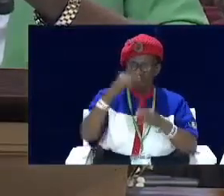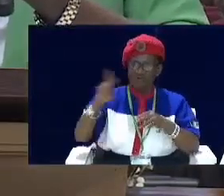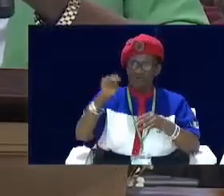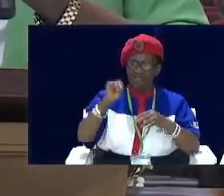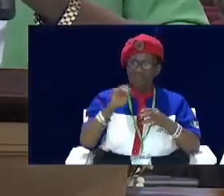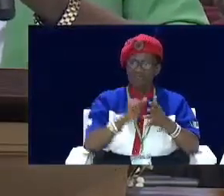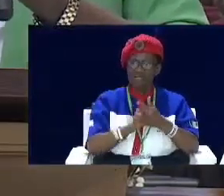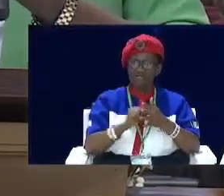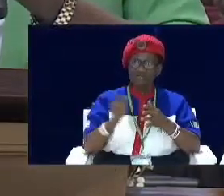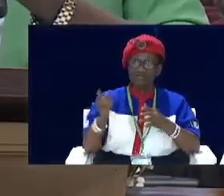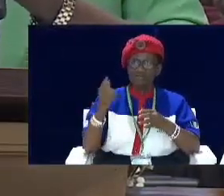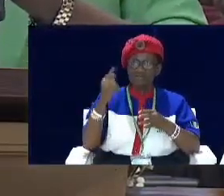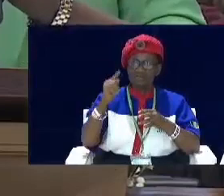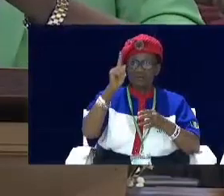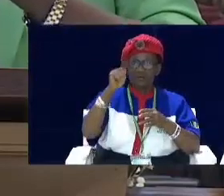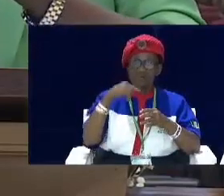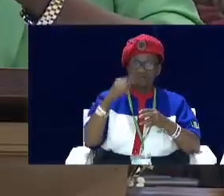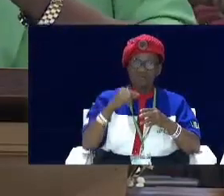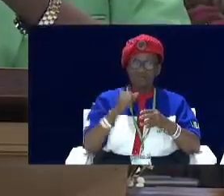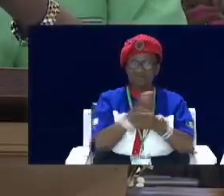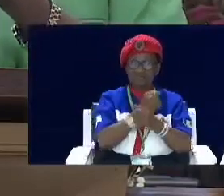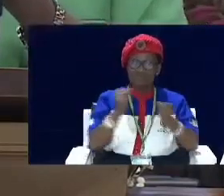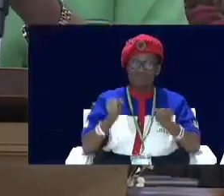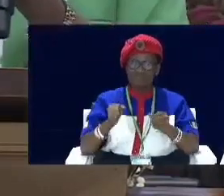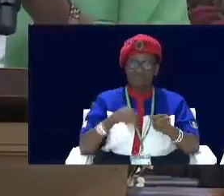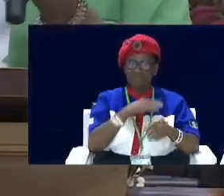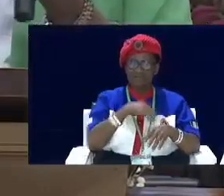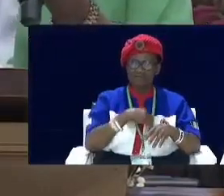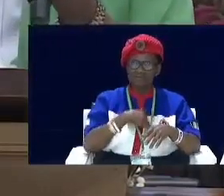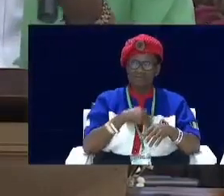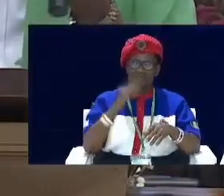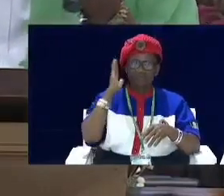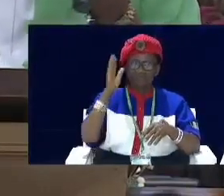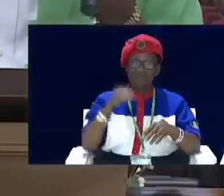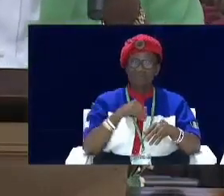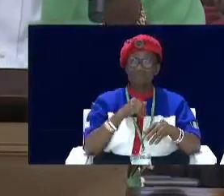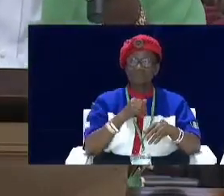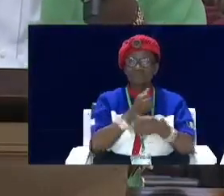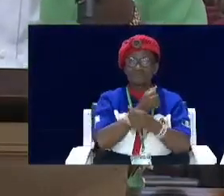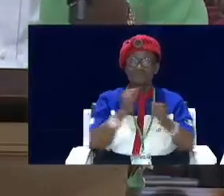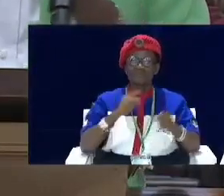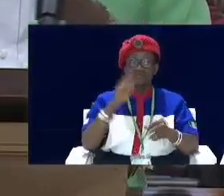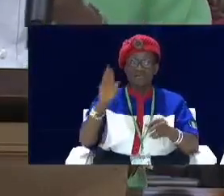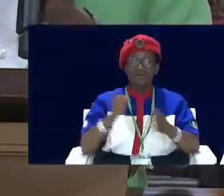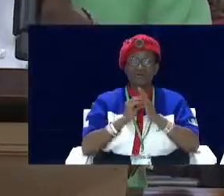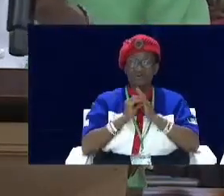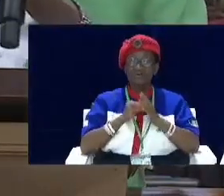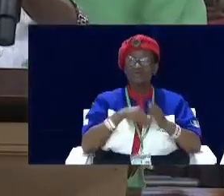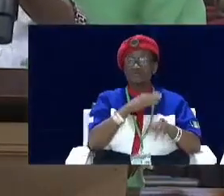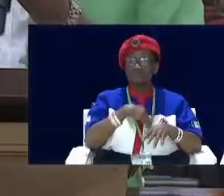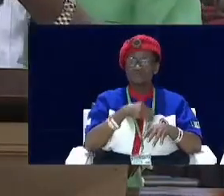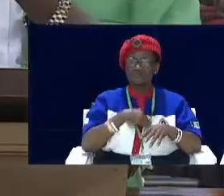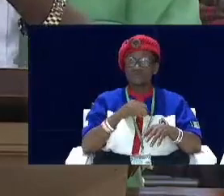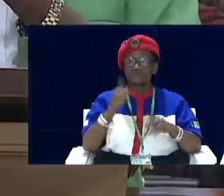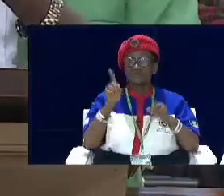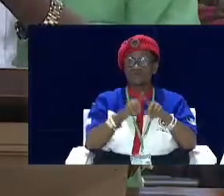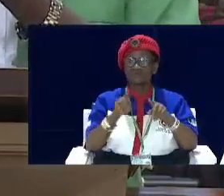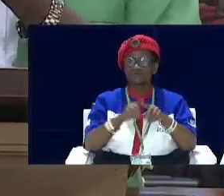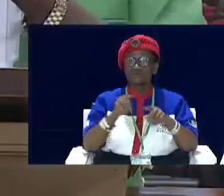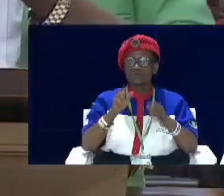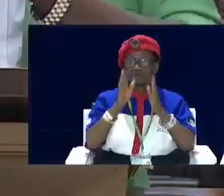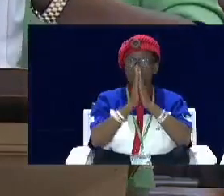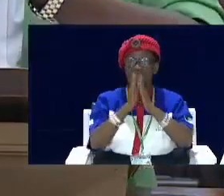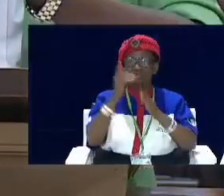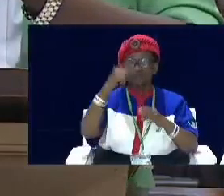The one who saved our own souls. We saved their own souls also. Pray for them,